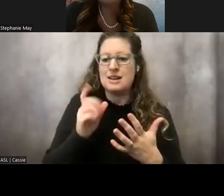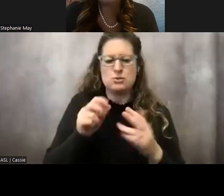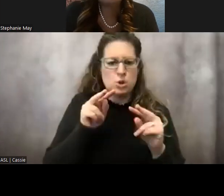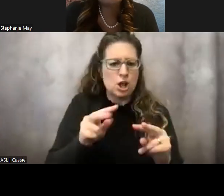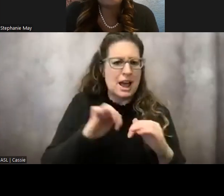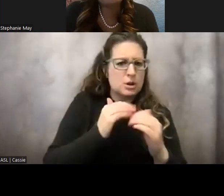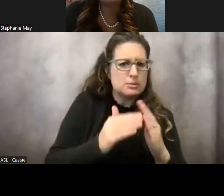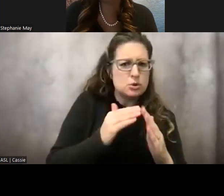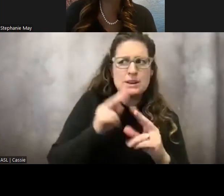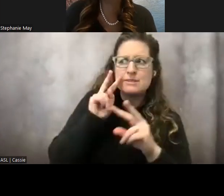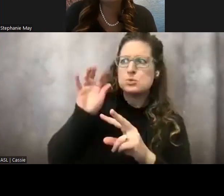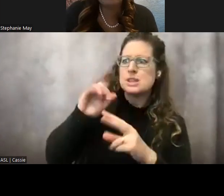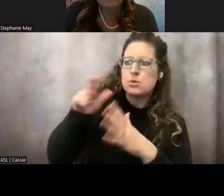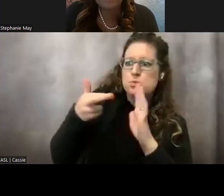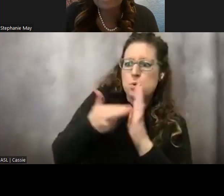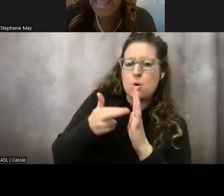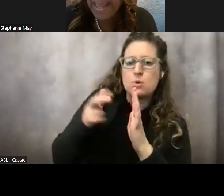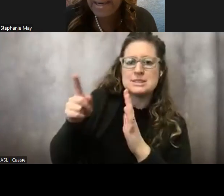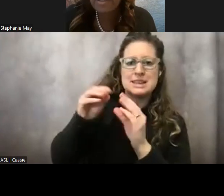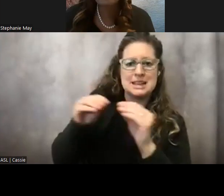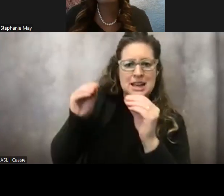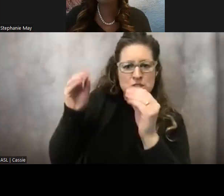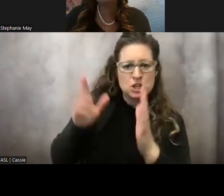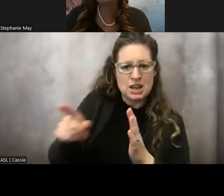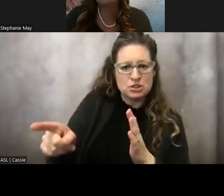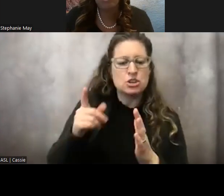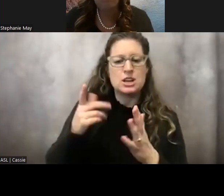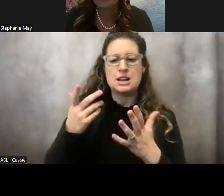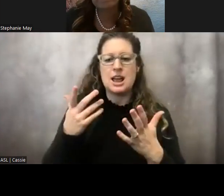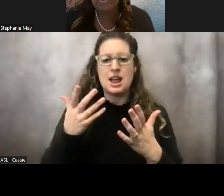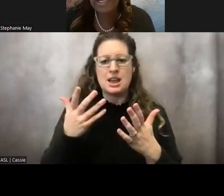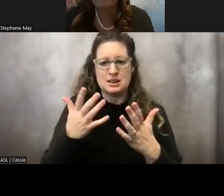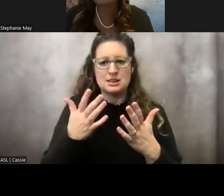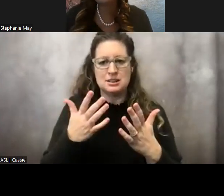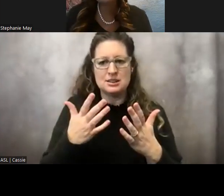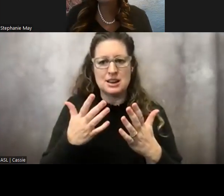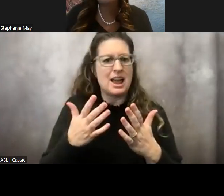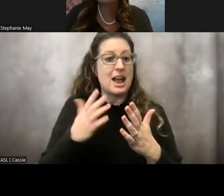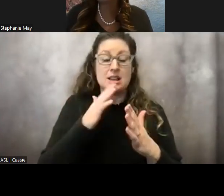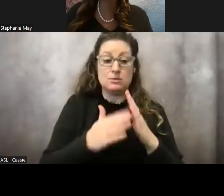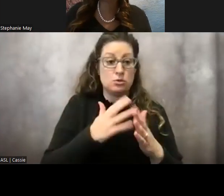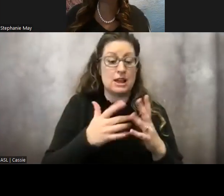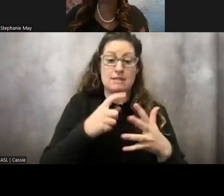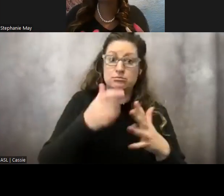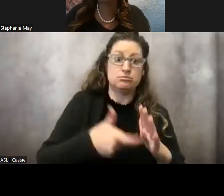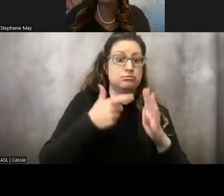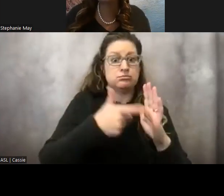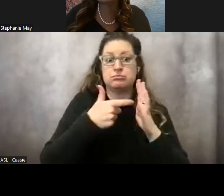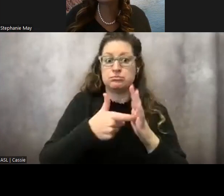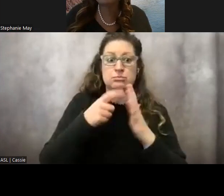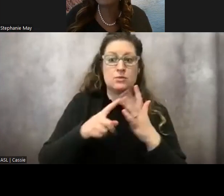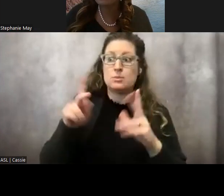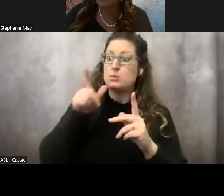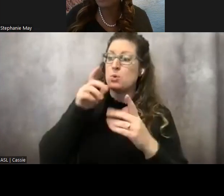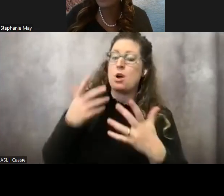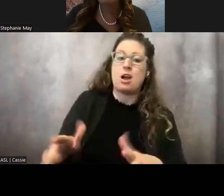what input can the community come in and demand of people who are already burnt out. It just seems like the